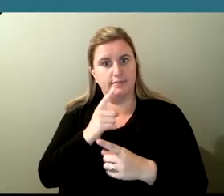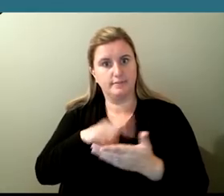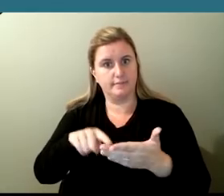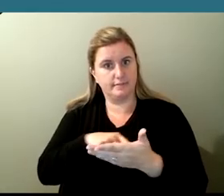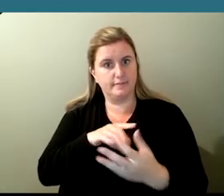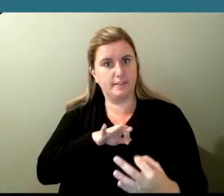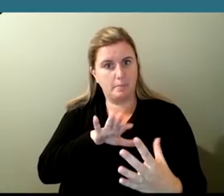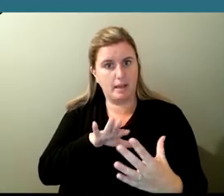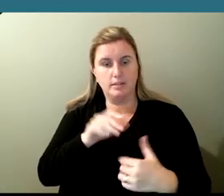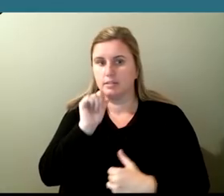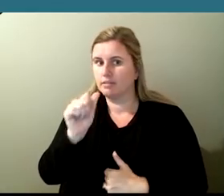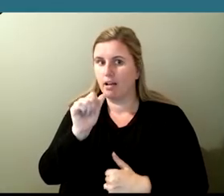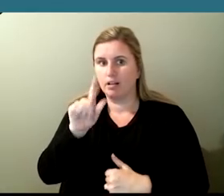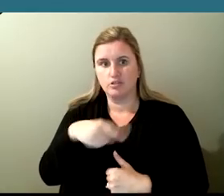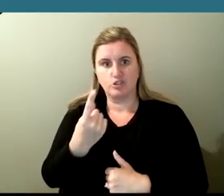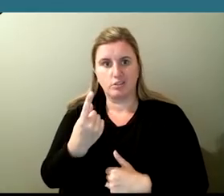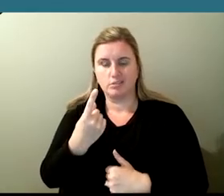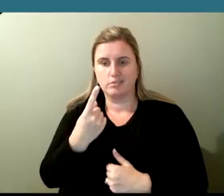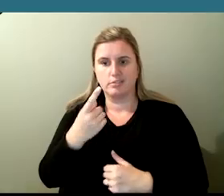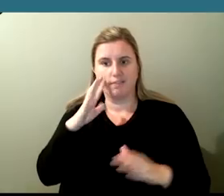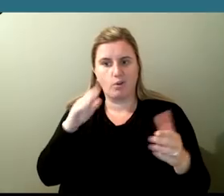feedback should not just focus on